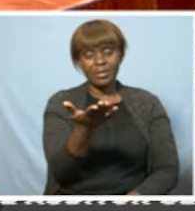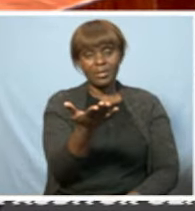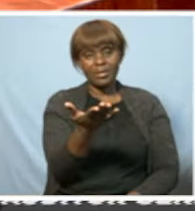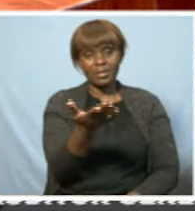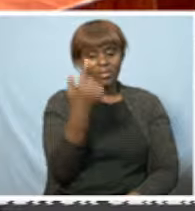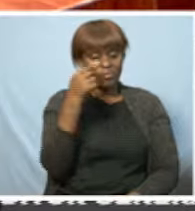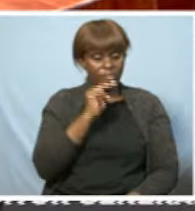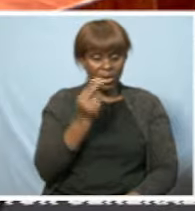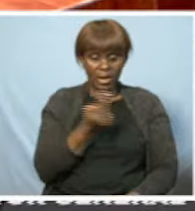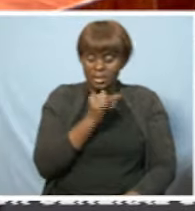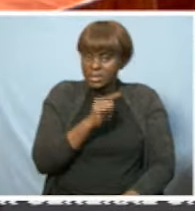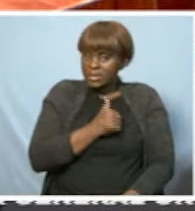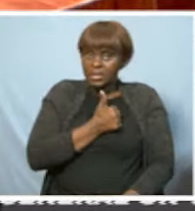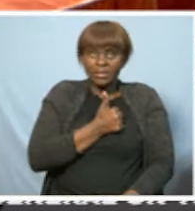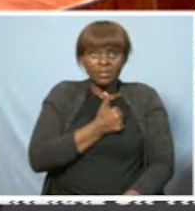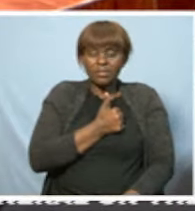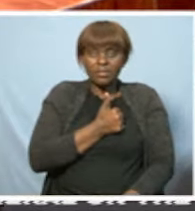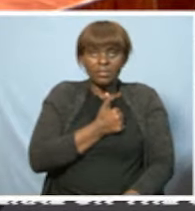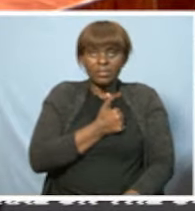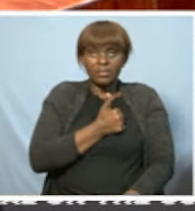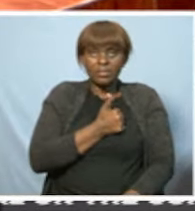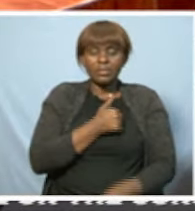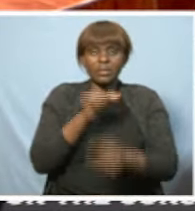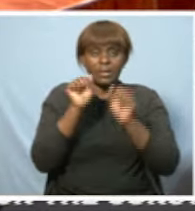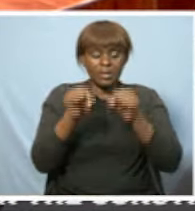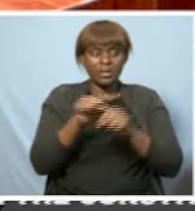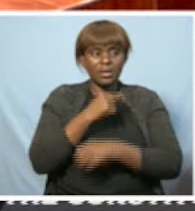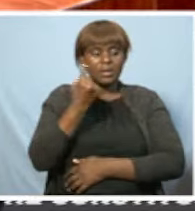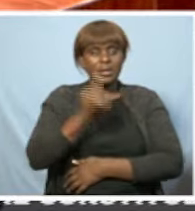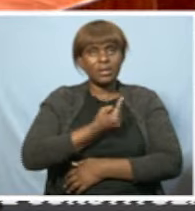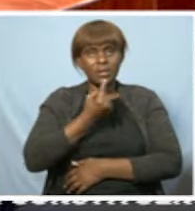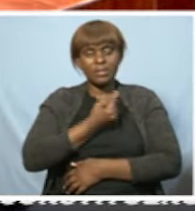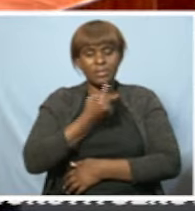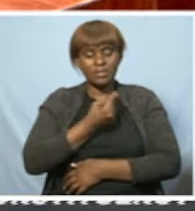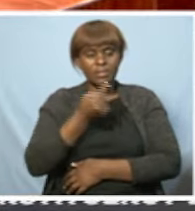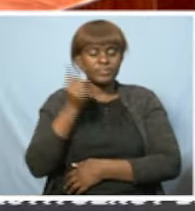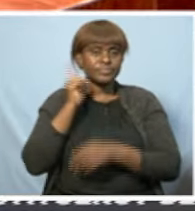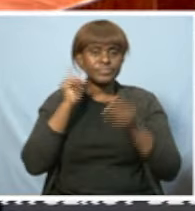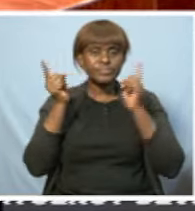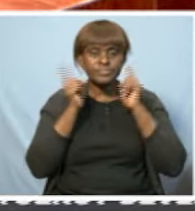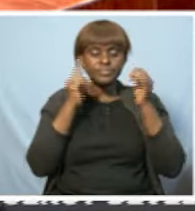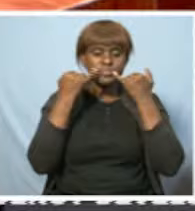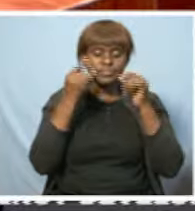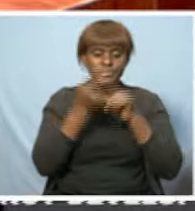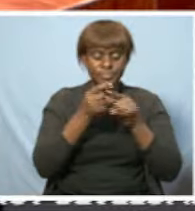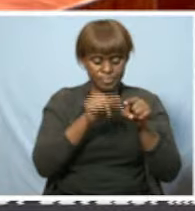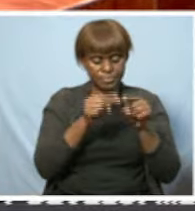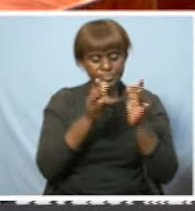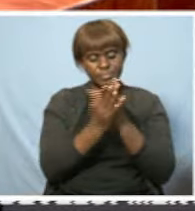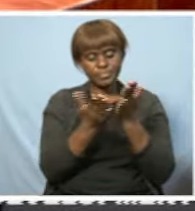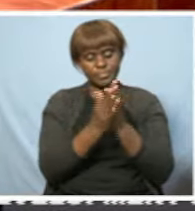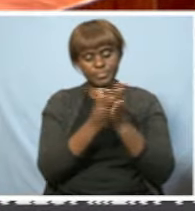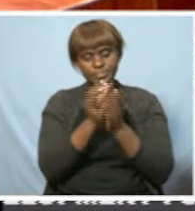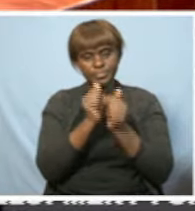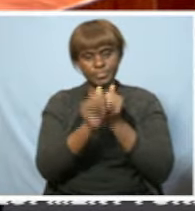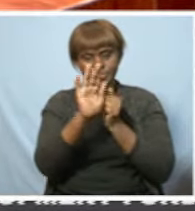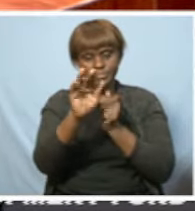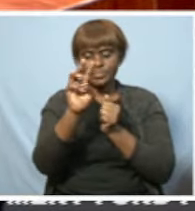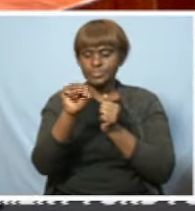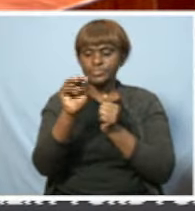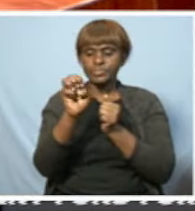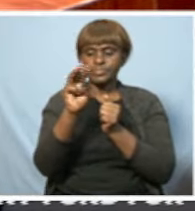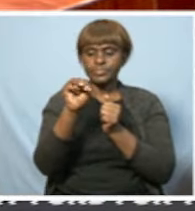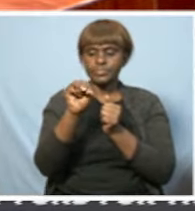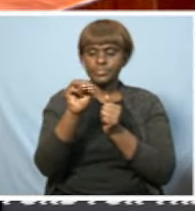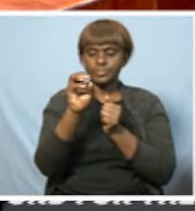For us, we can only get information from this book, which is your memorandum